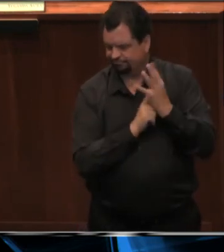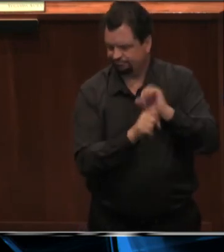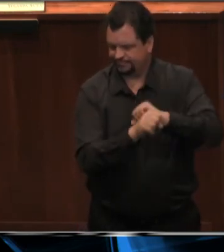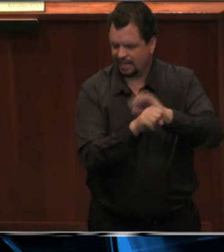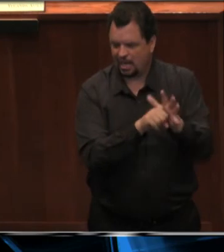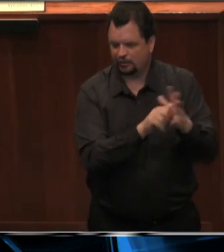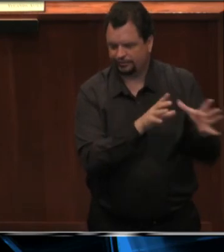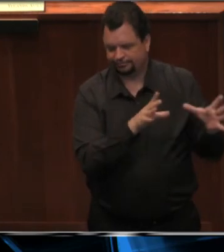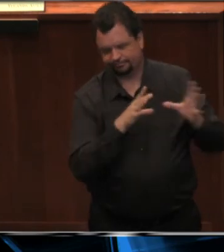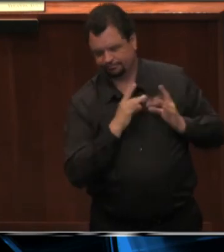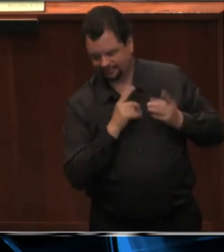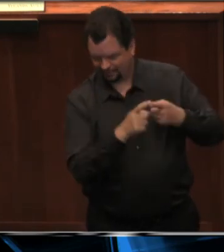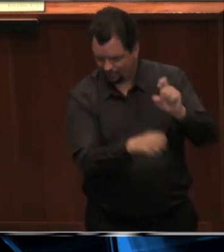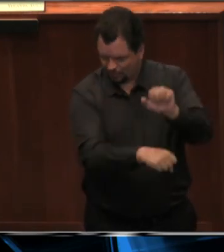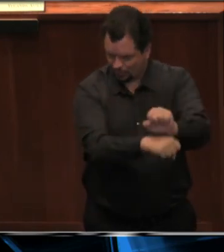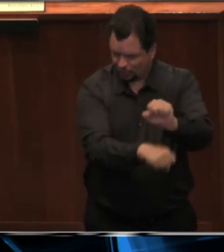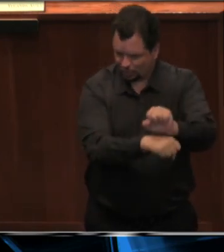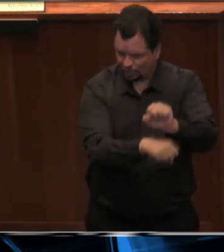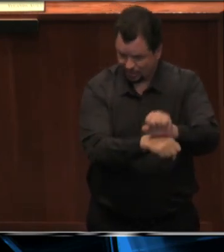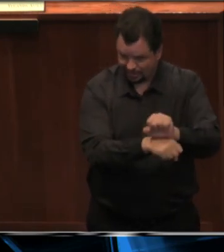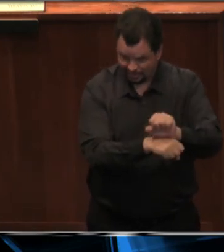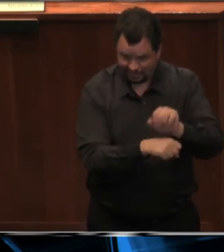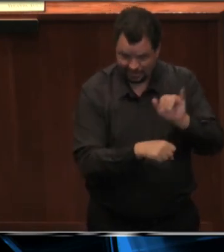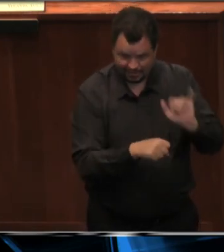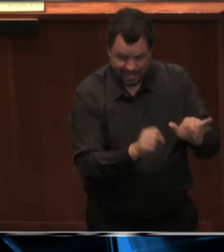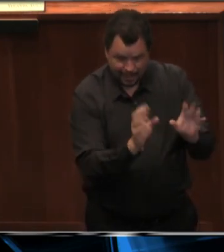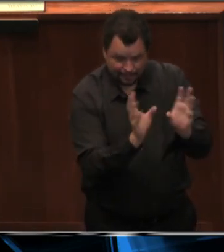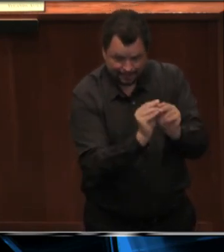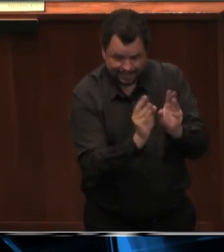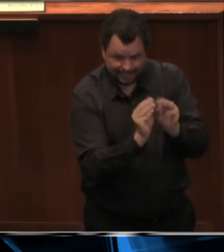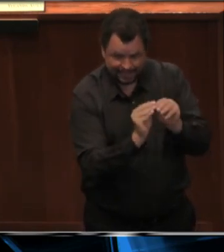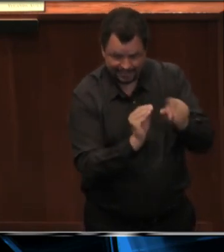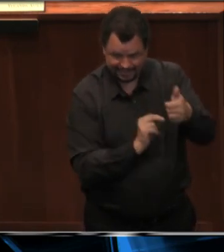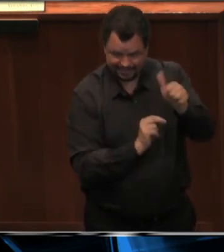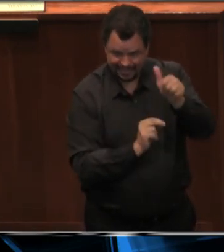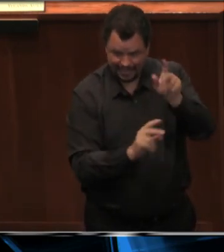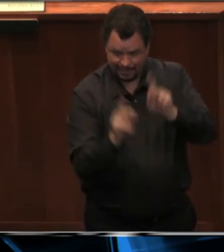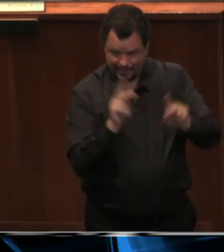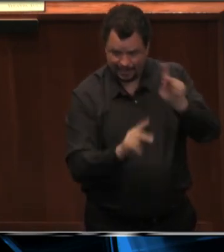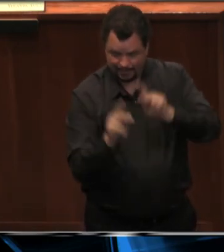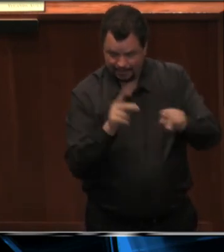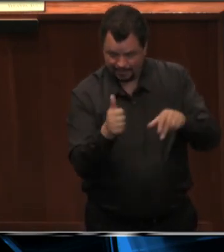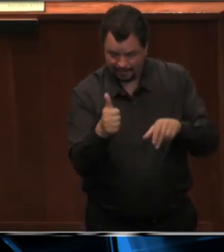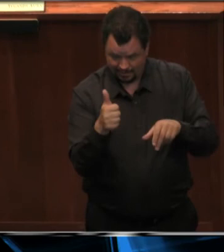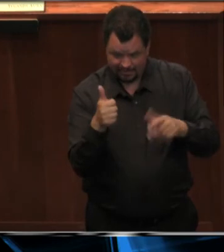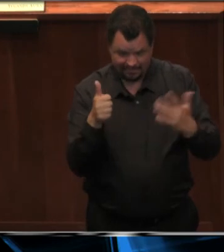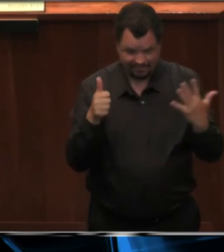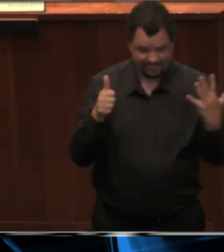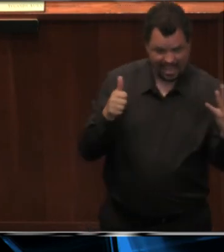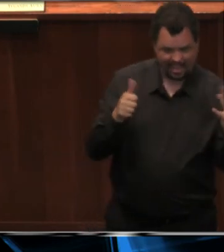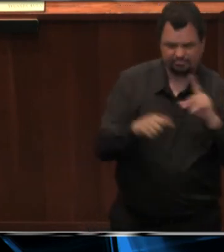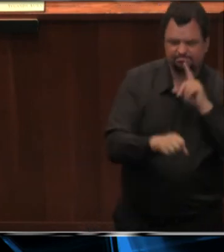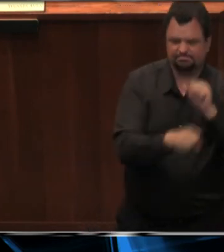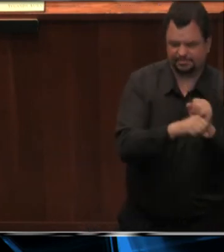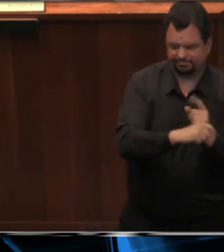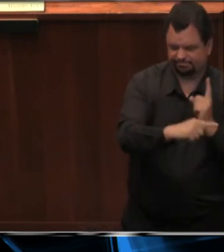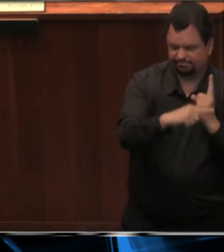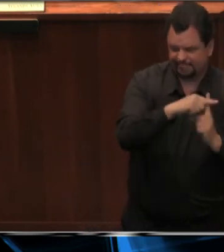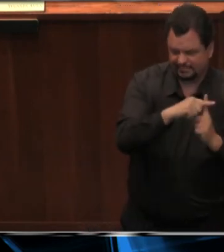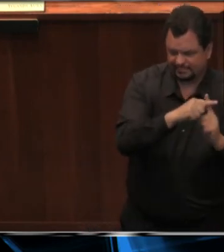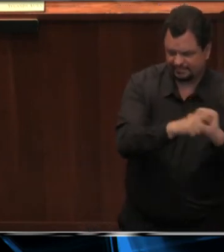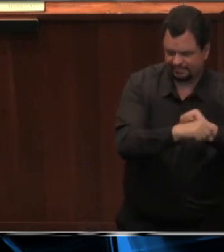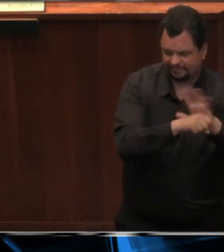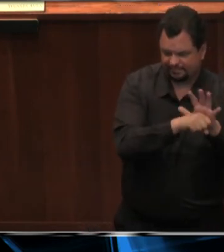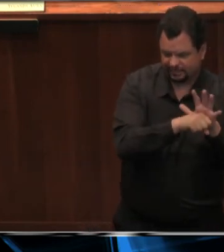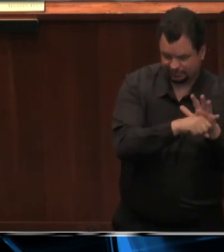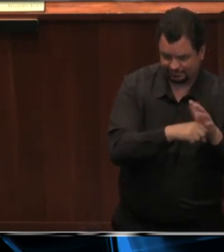people during a meeting of 5. After that person tested positive, we began our own self-isolation and quarantine pending our test results,